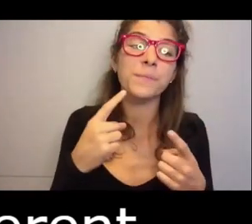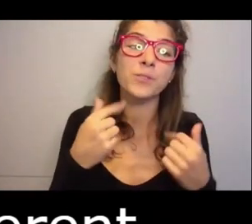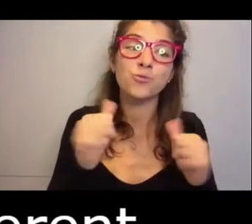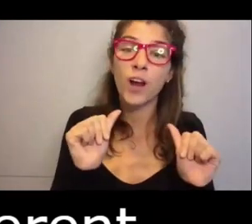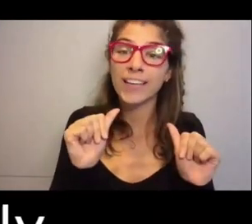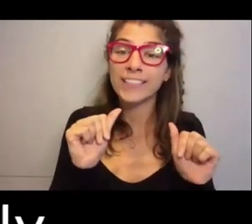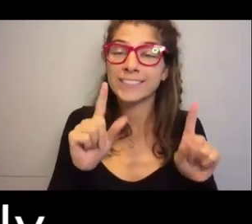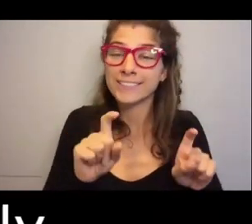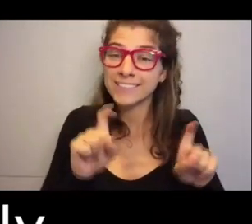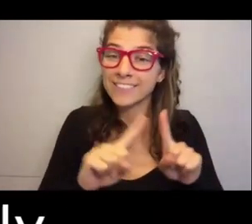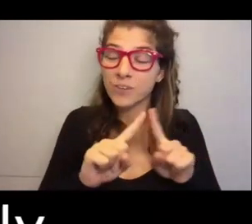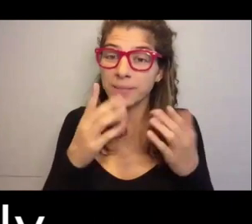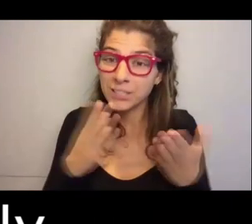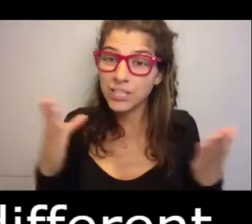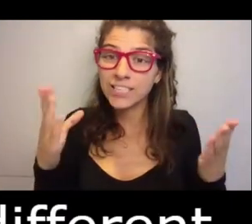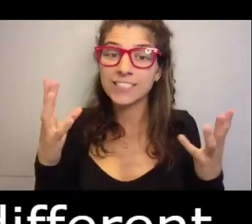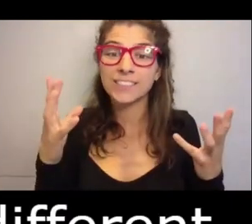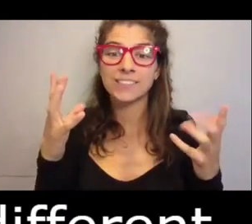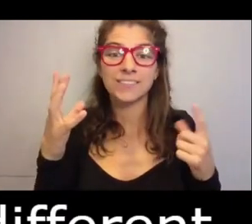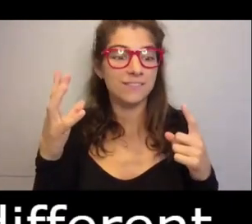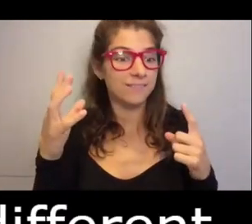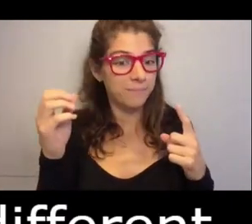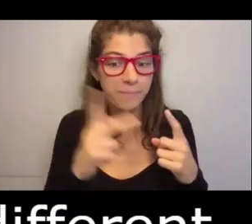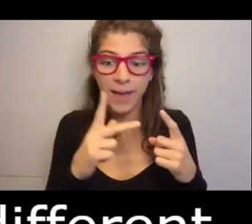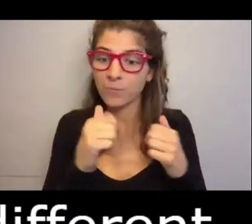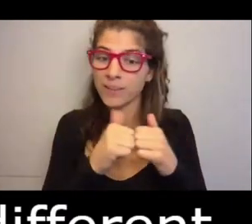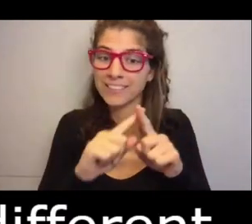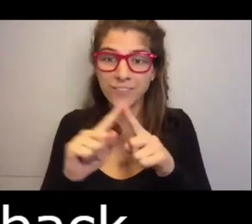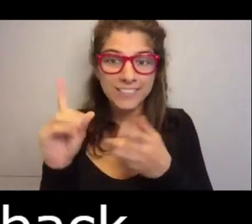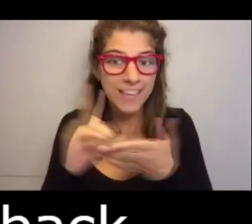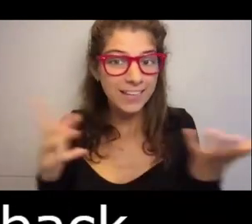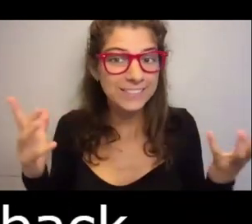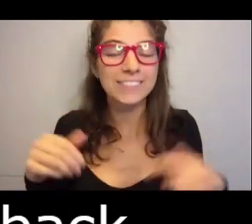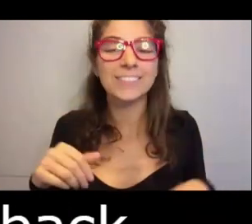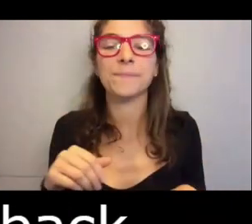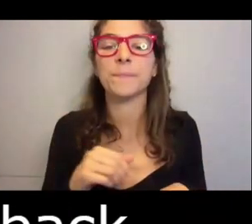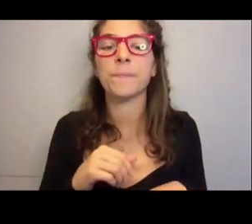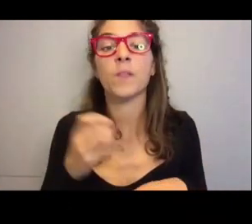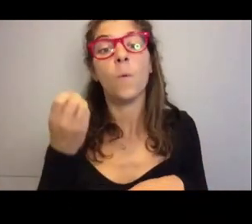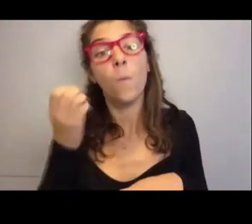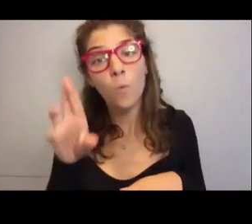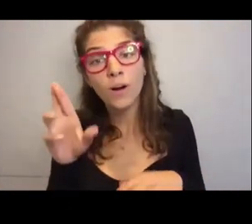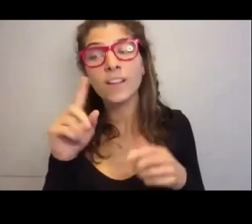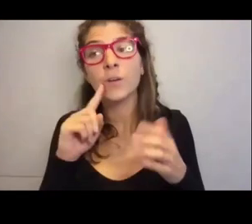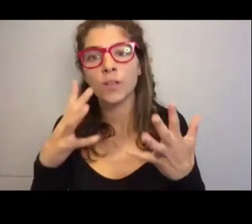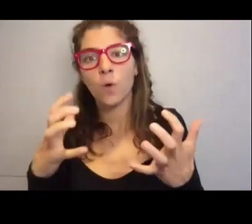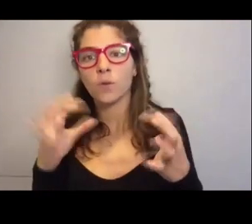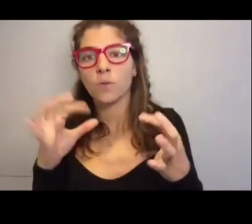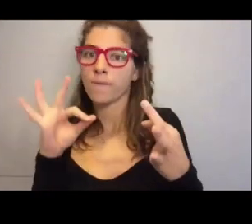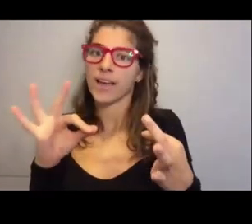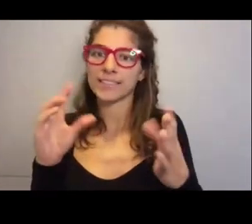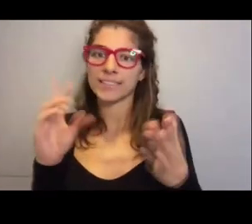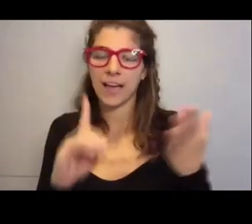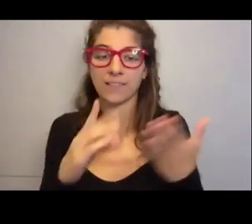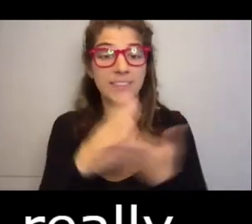trying out different materials and they come back multiple times with very different designs. Or they really want to perfect their design.